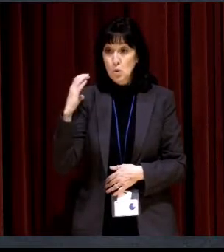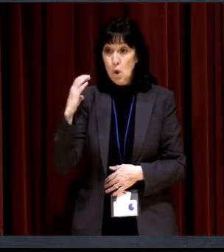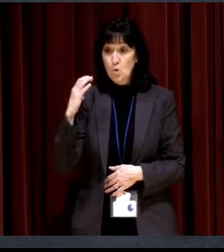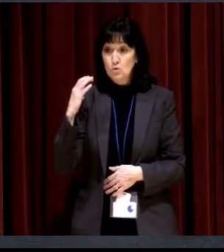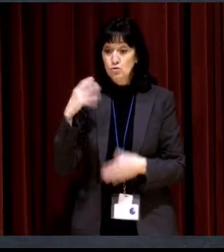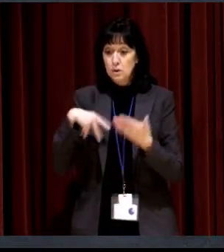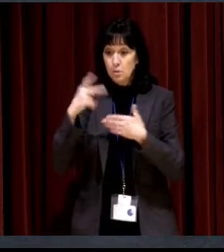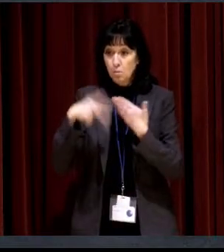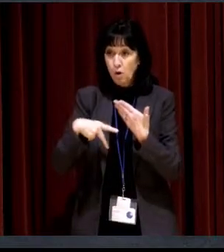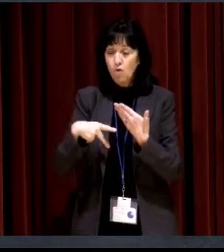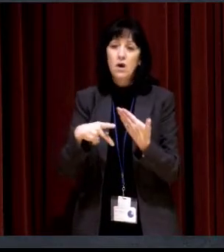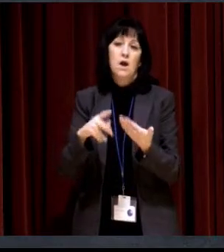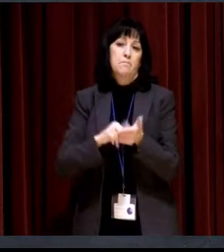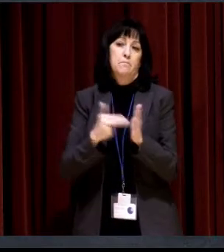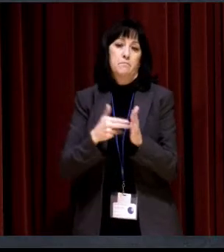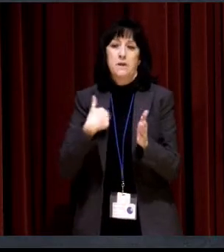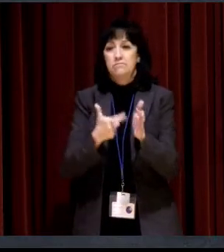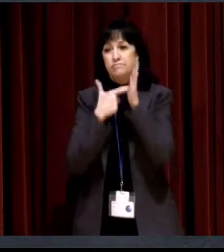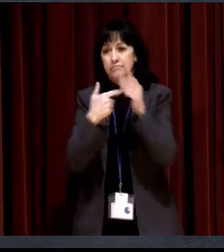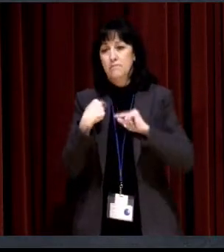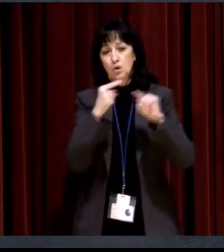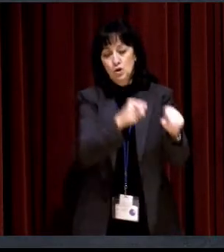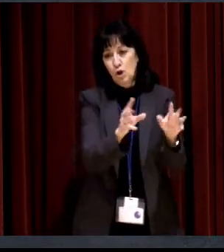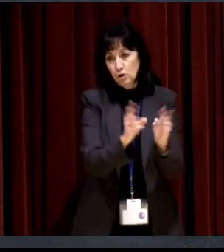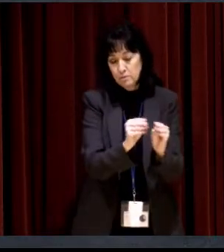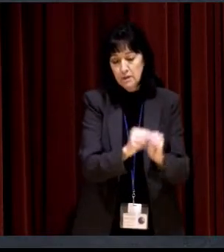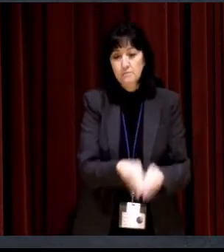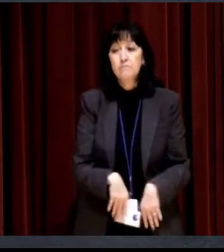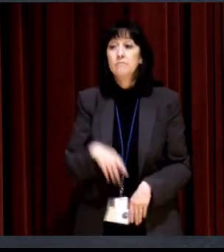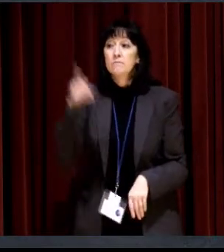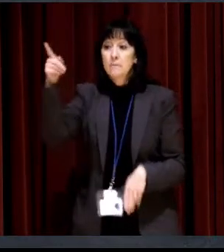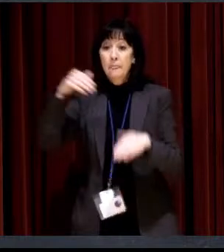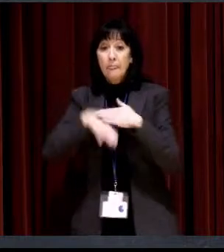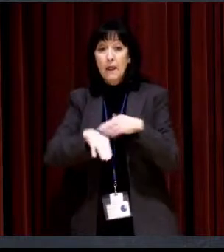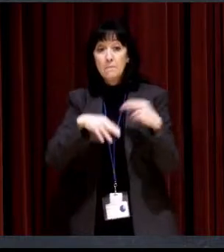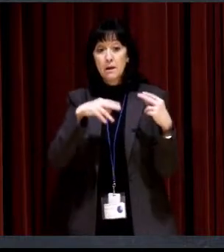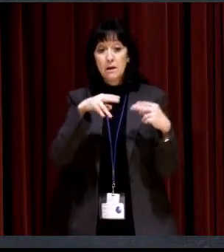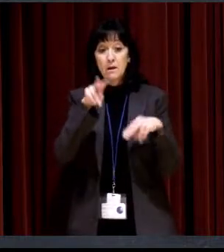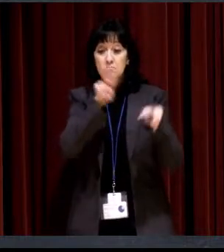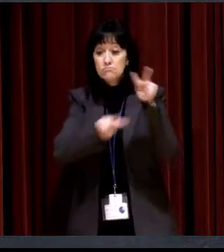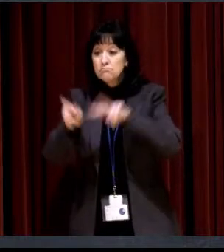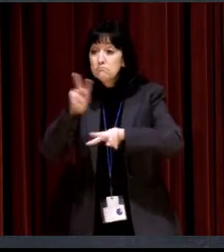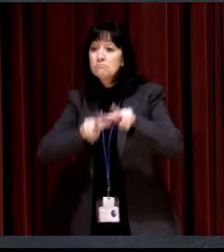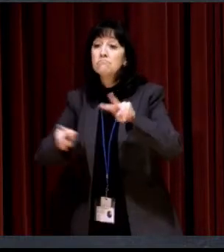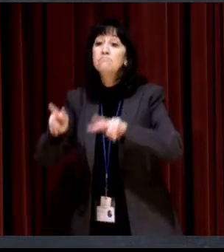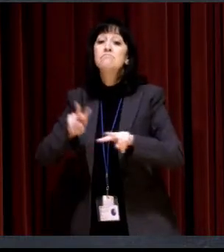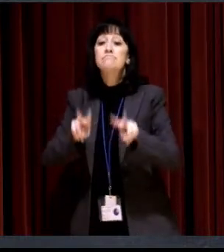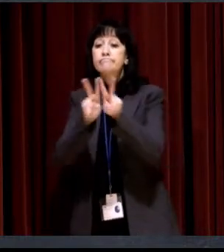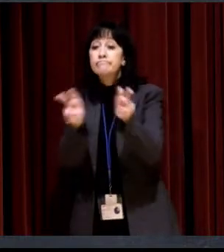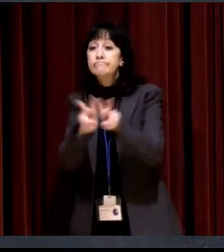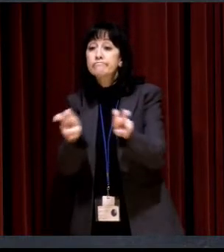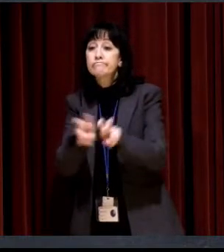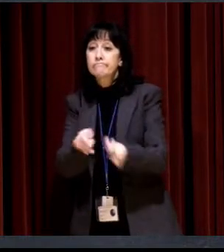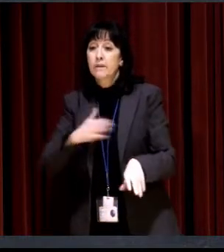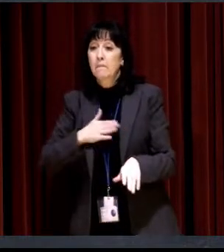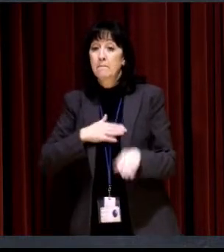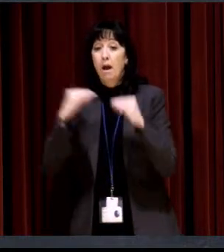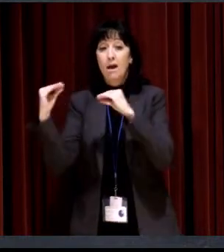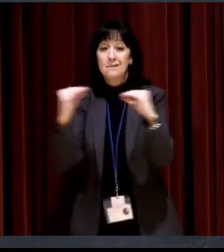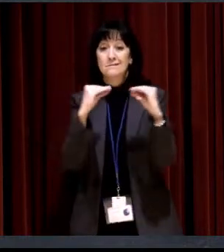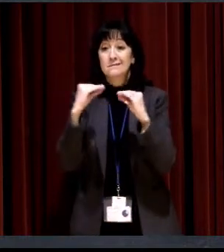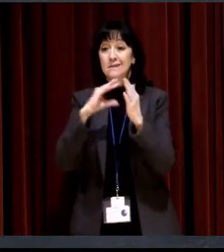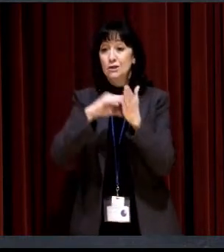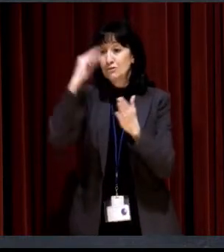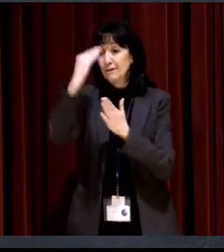planning meeting, a visit where they come and observe your lesson. Then there's a reflection meeting where they tell you, you know, the things you